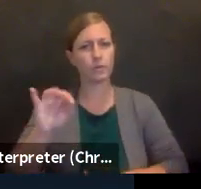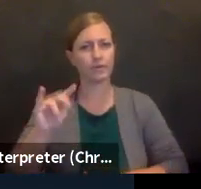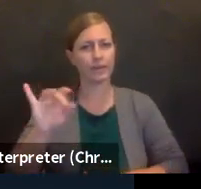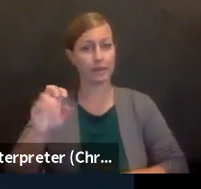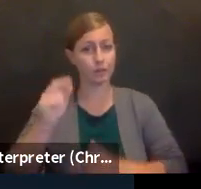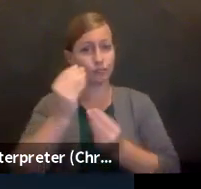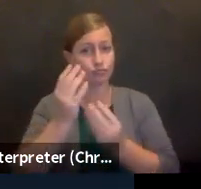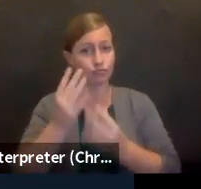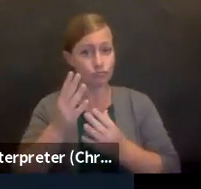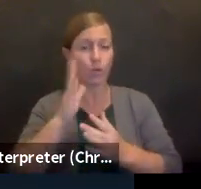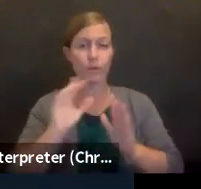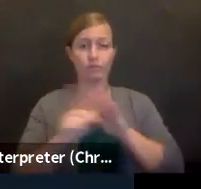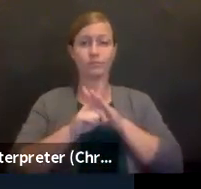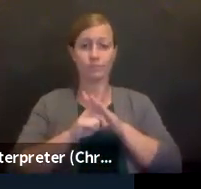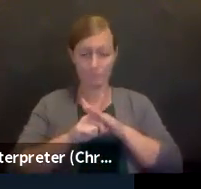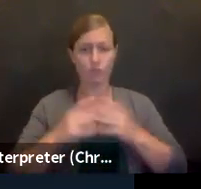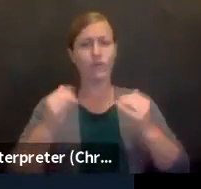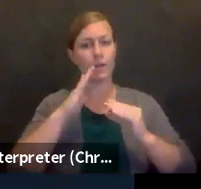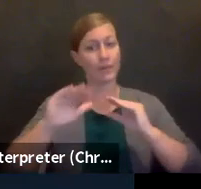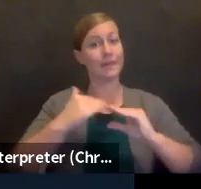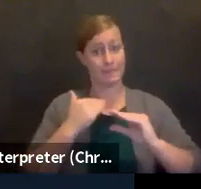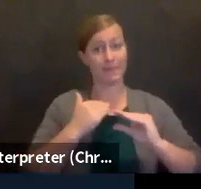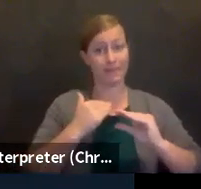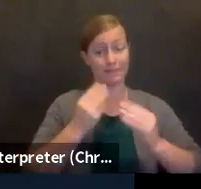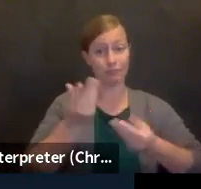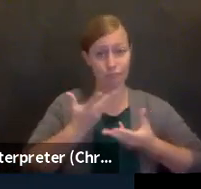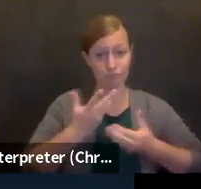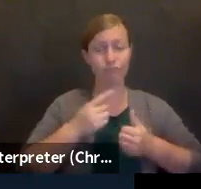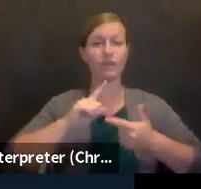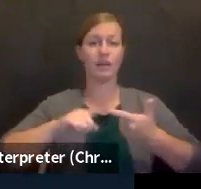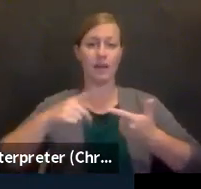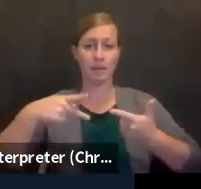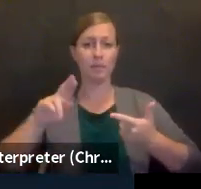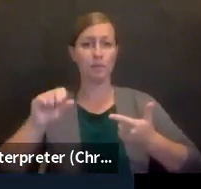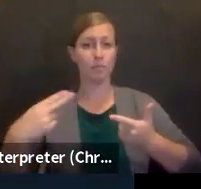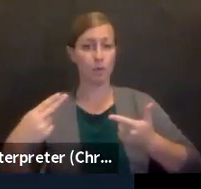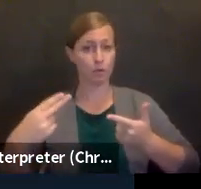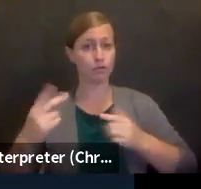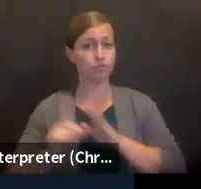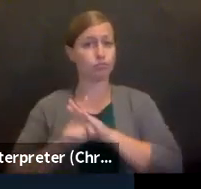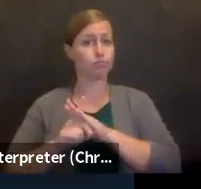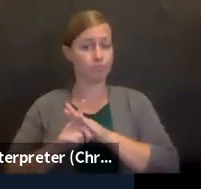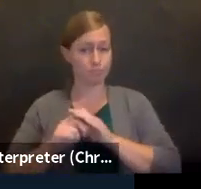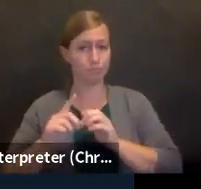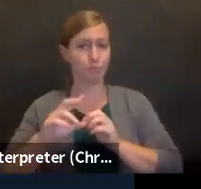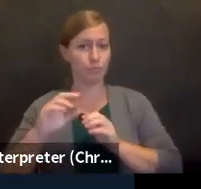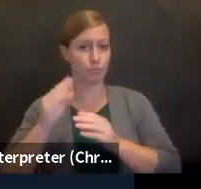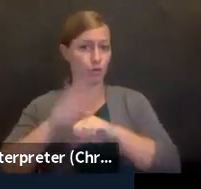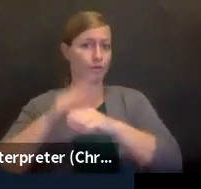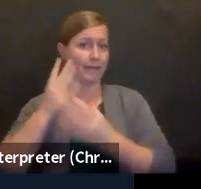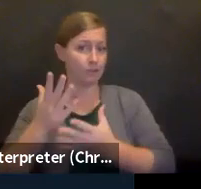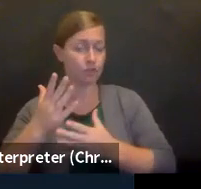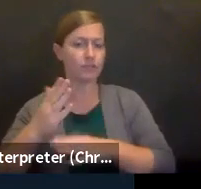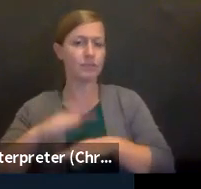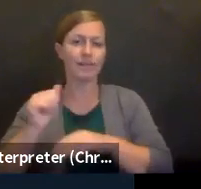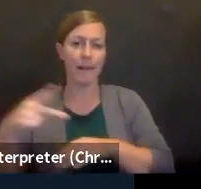now, I will receive email notifications. It does do push notifications to your apps if you have the apps downloaded, and it